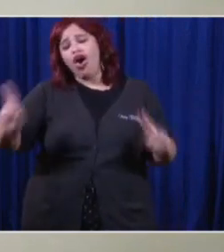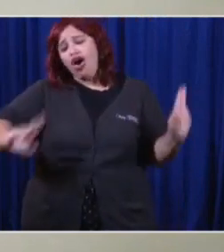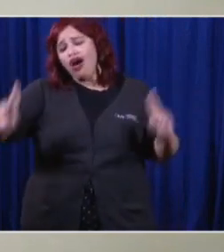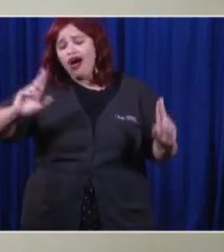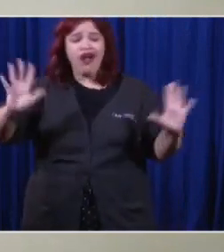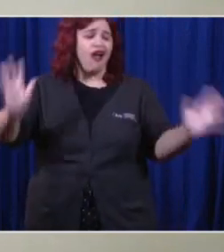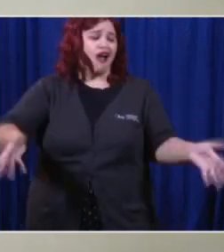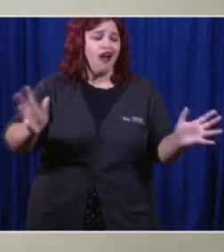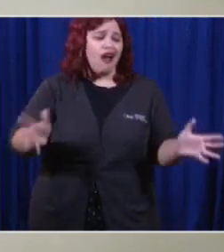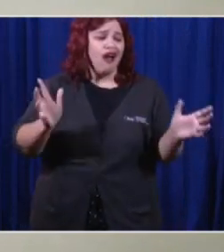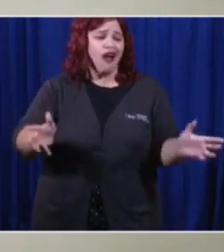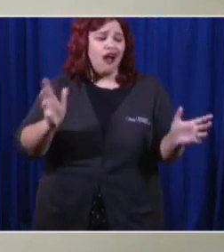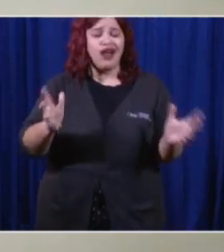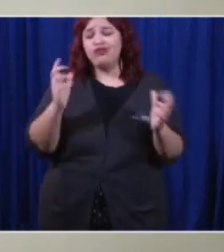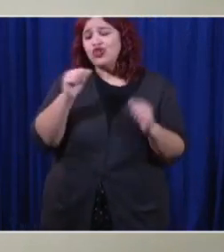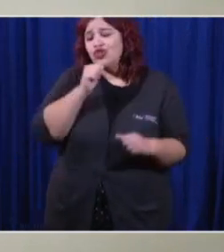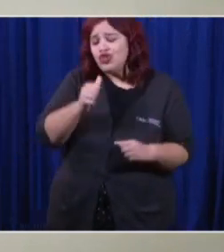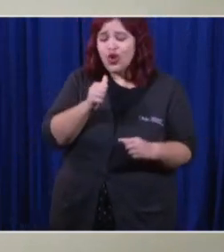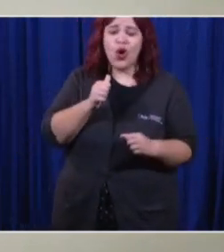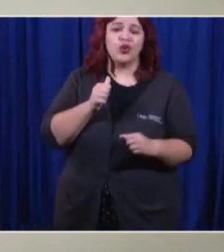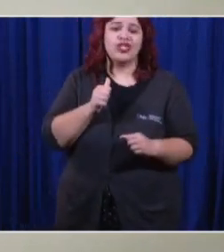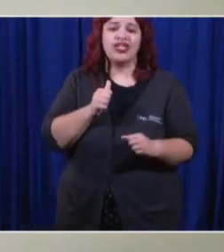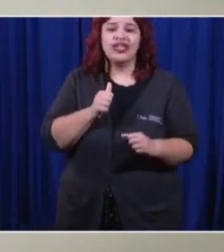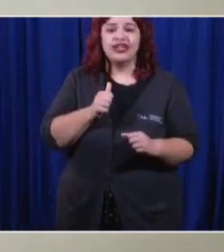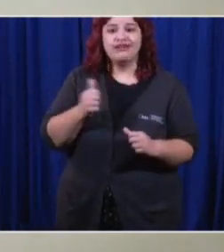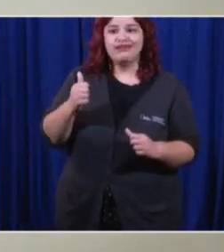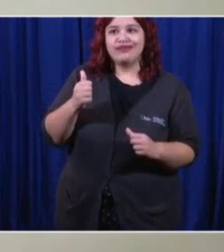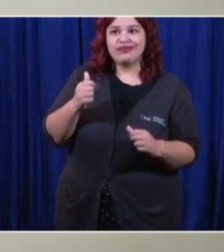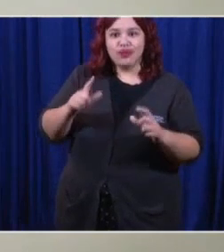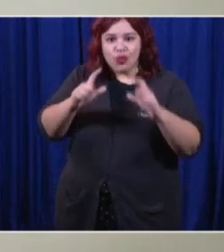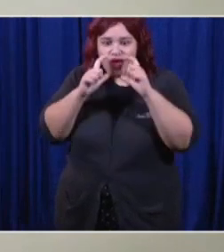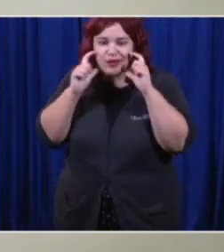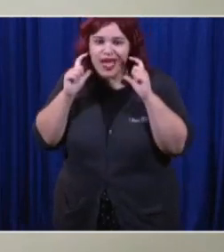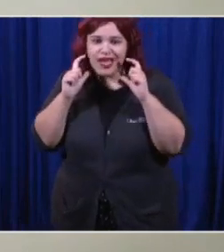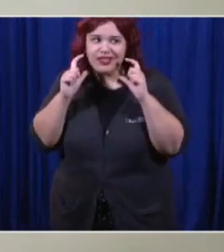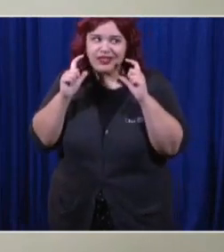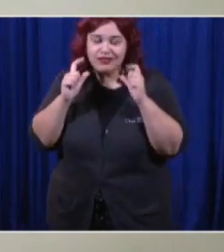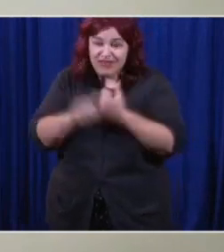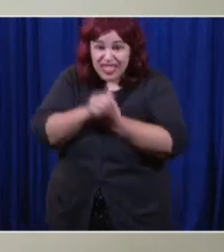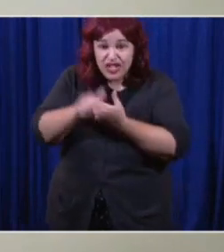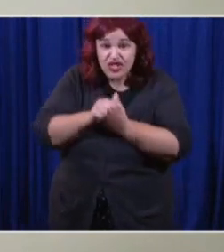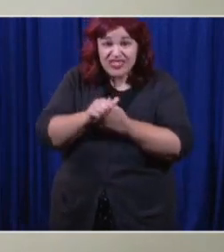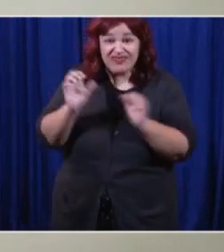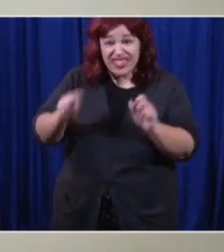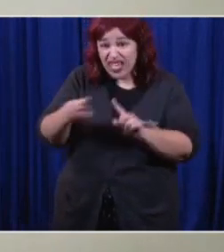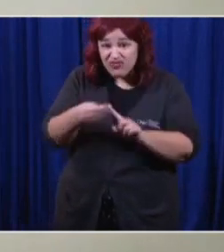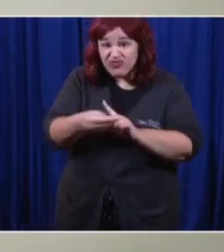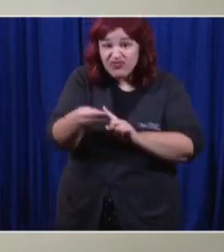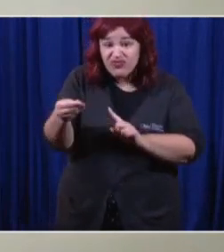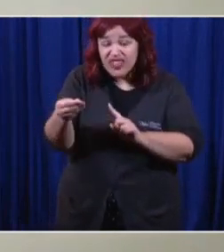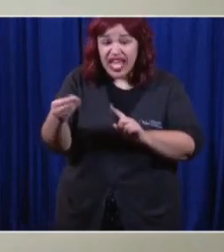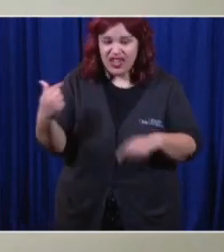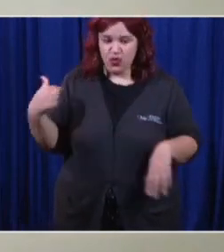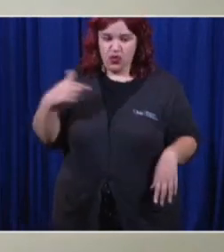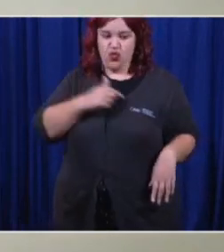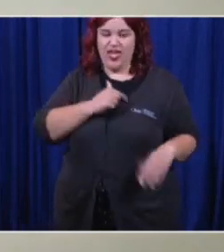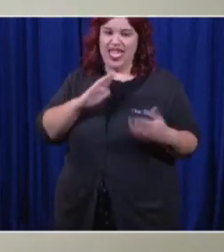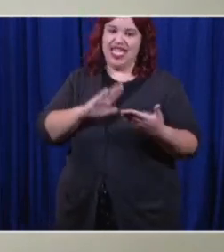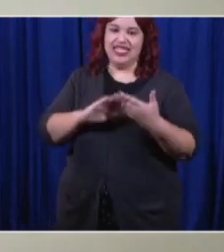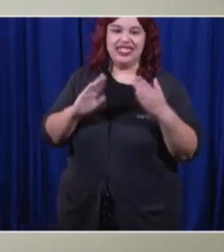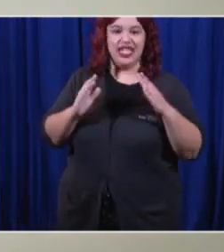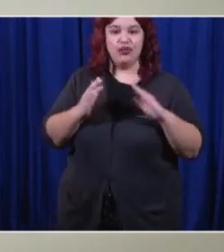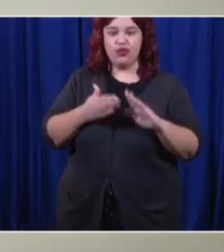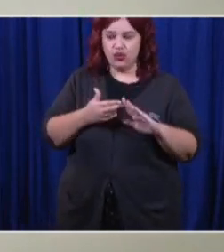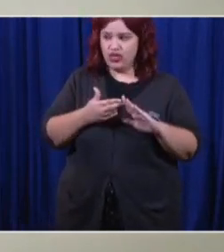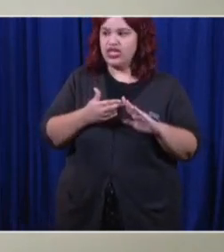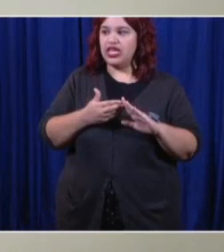months ago. We know what works. We as a community have already demonstrated that we can live into that and keep the virus at bay. And